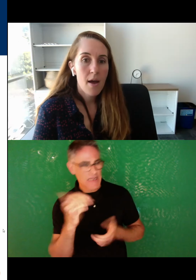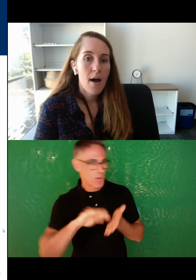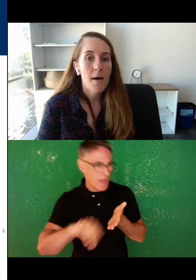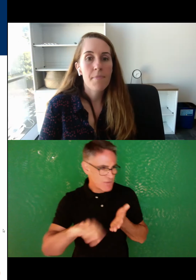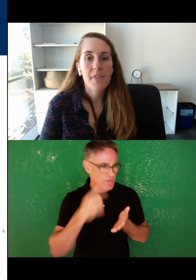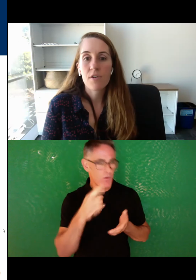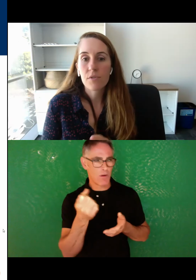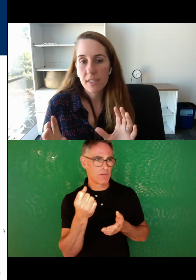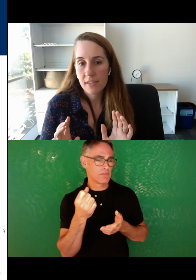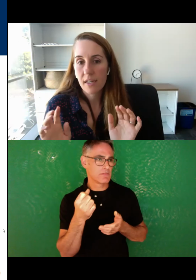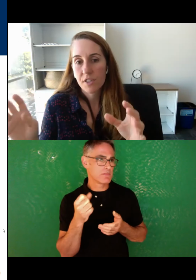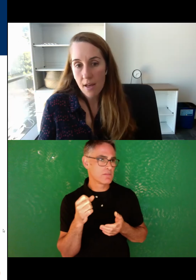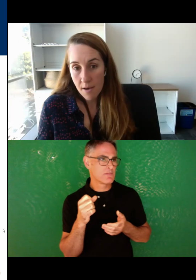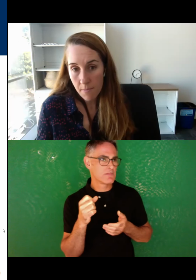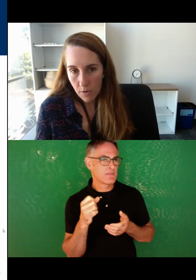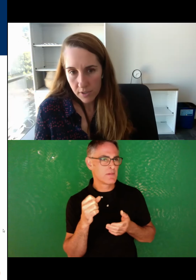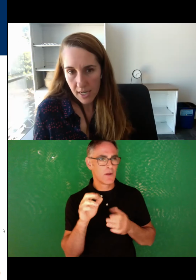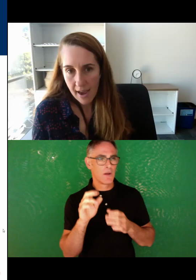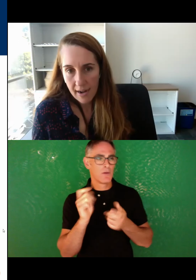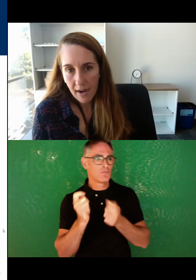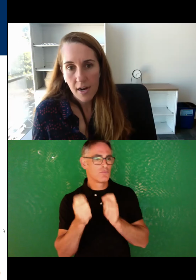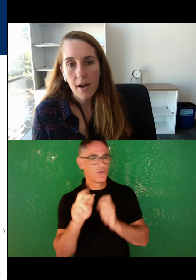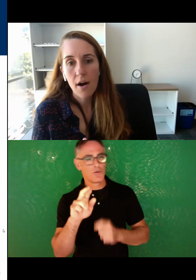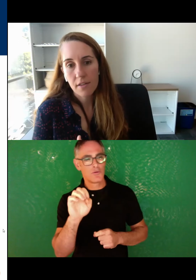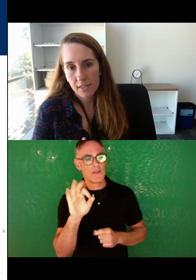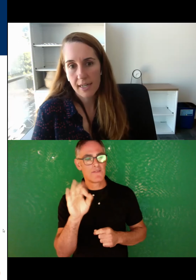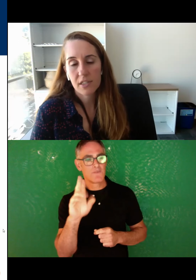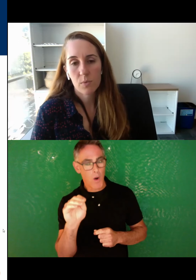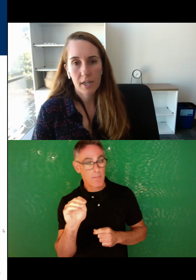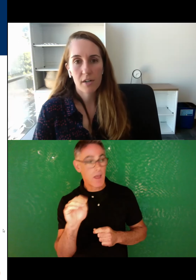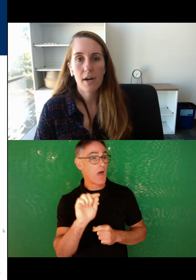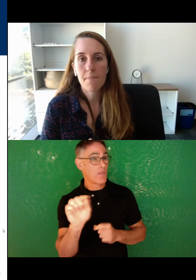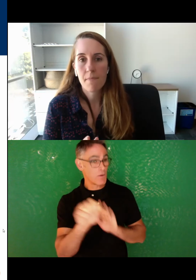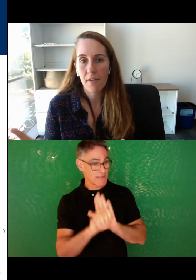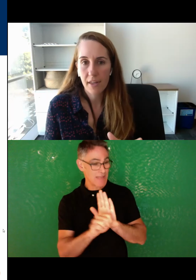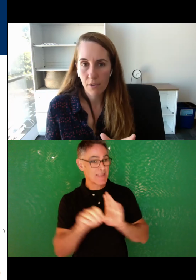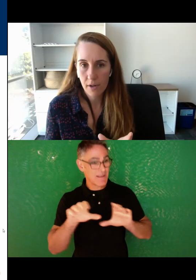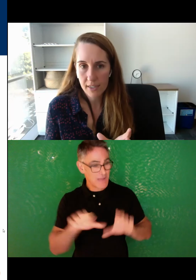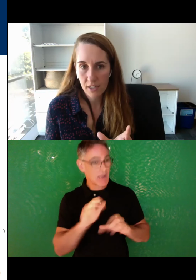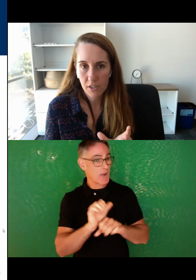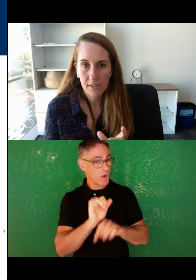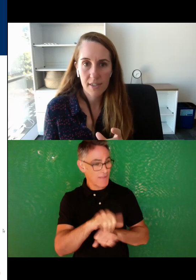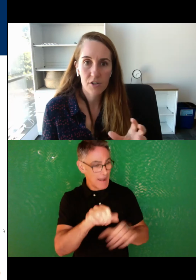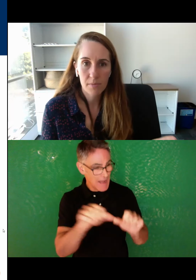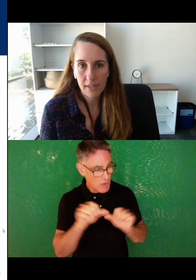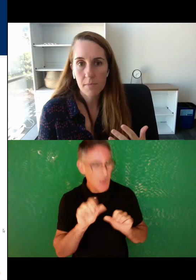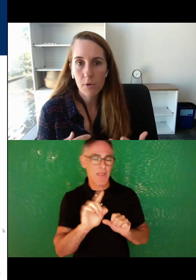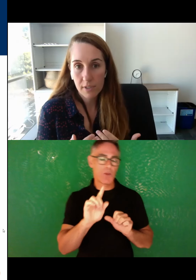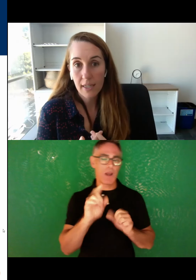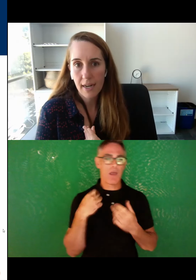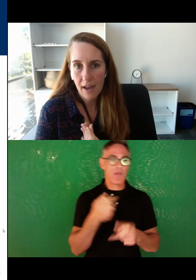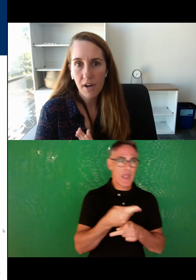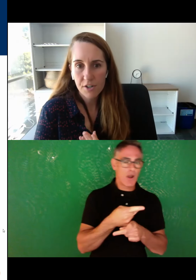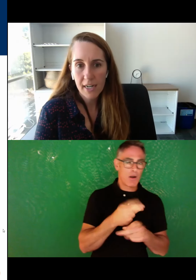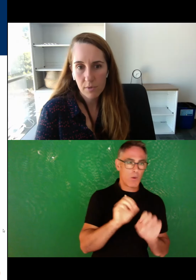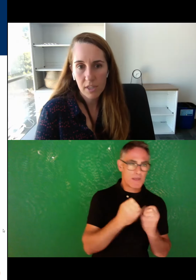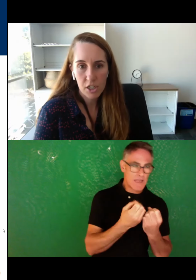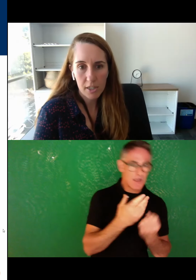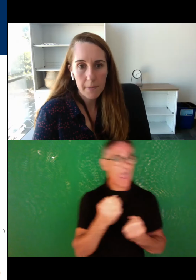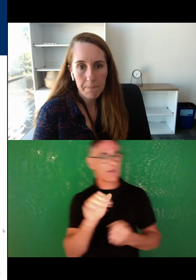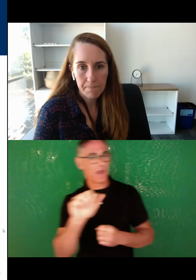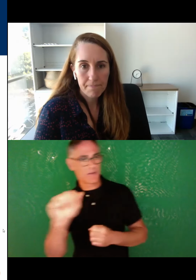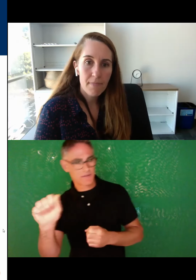reform, that those states that have done the most in that area are the states where healthcare organizations and AAAs are most likely to have